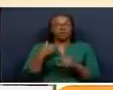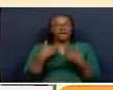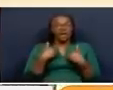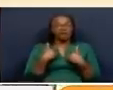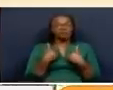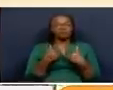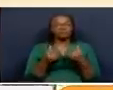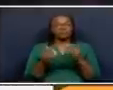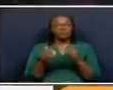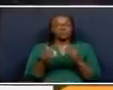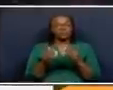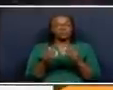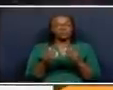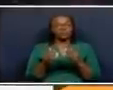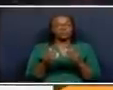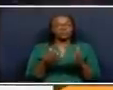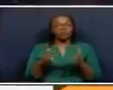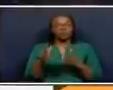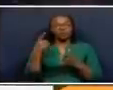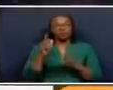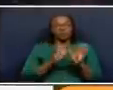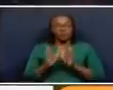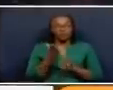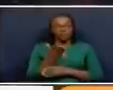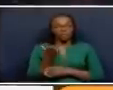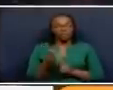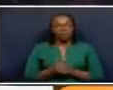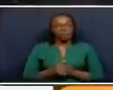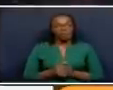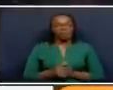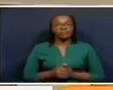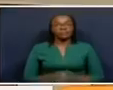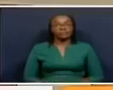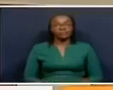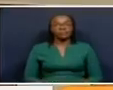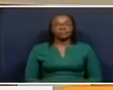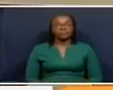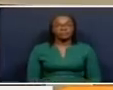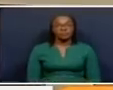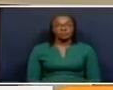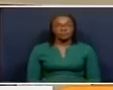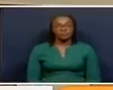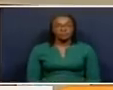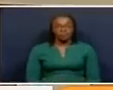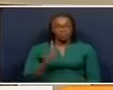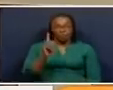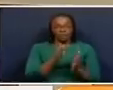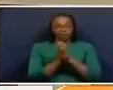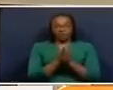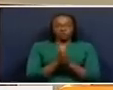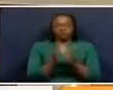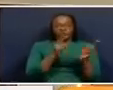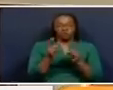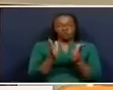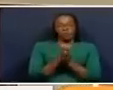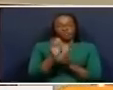Be decorous. Do you agree, Kamau? You know what? There's a false narrative that is very popular with many Kenyans about how we